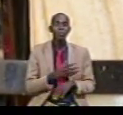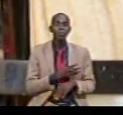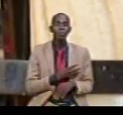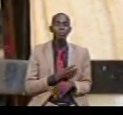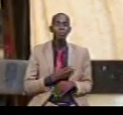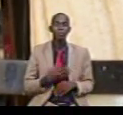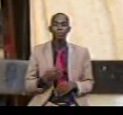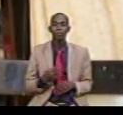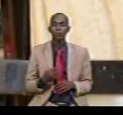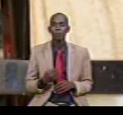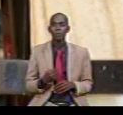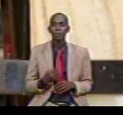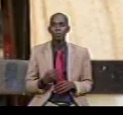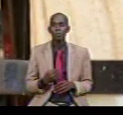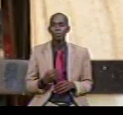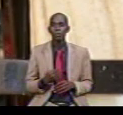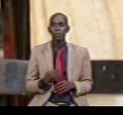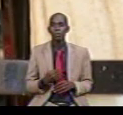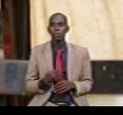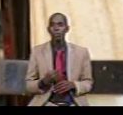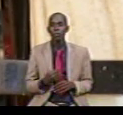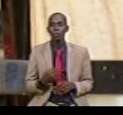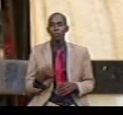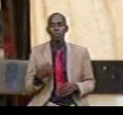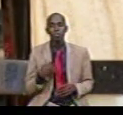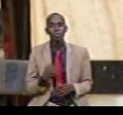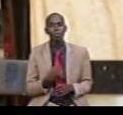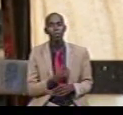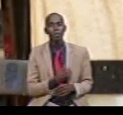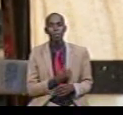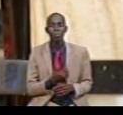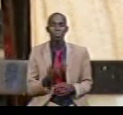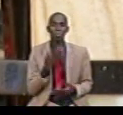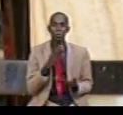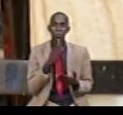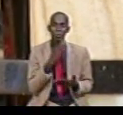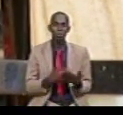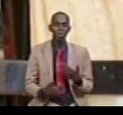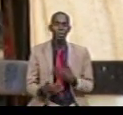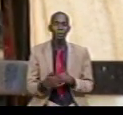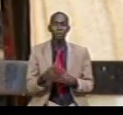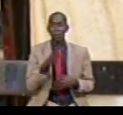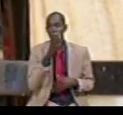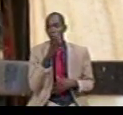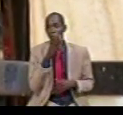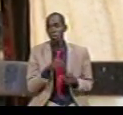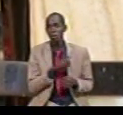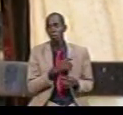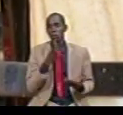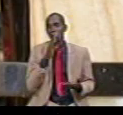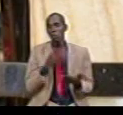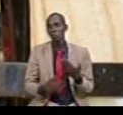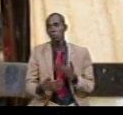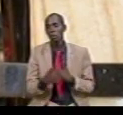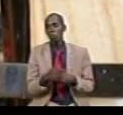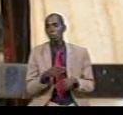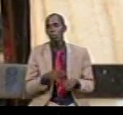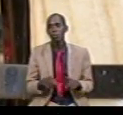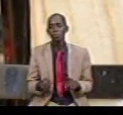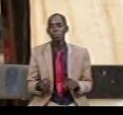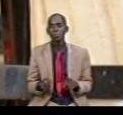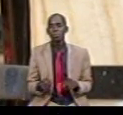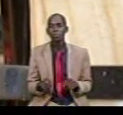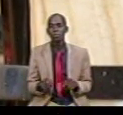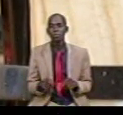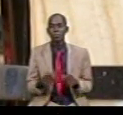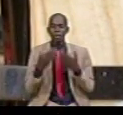most of your roles may be behind the scene, but we acknowledge your importance to the family of God.